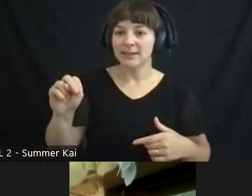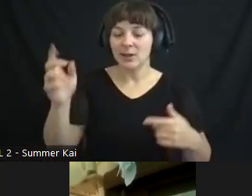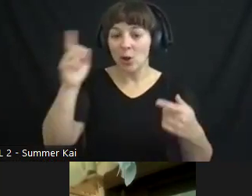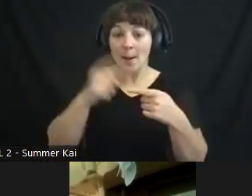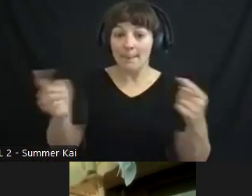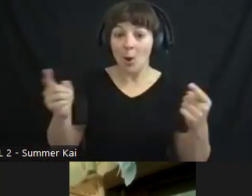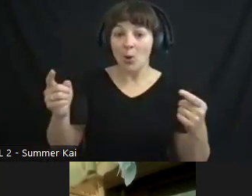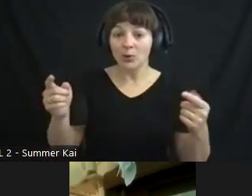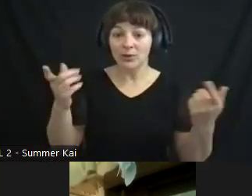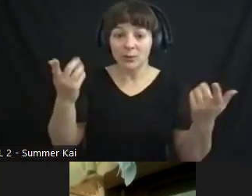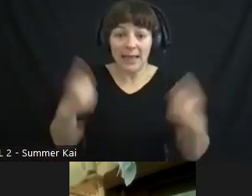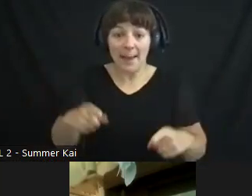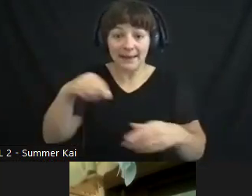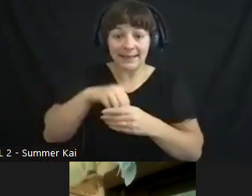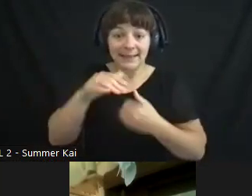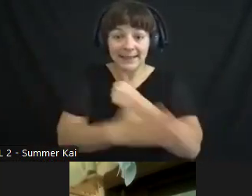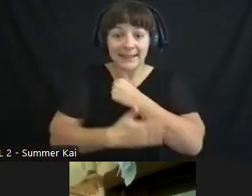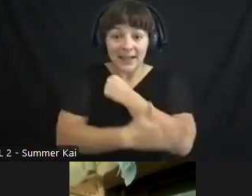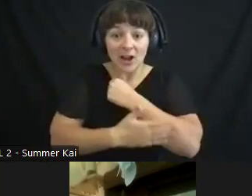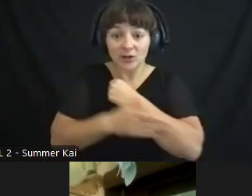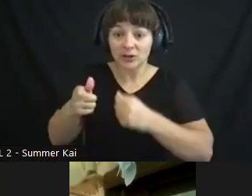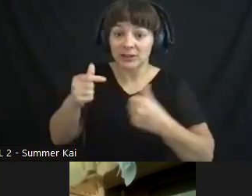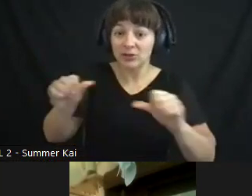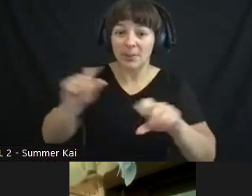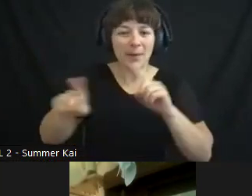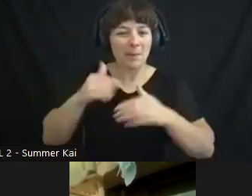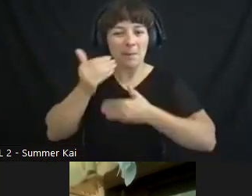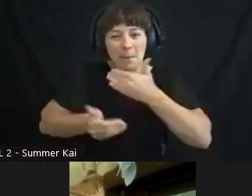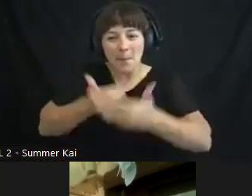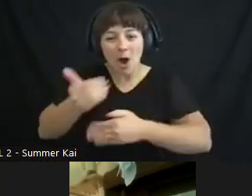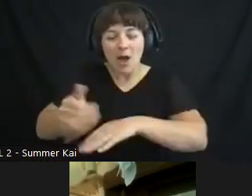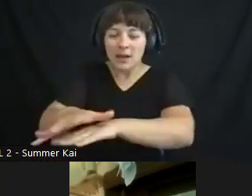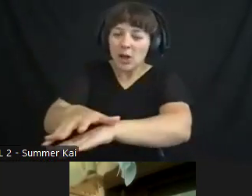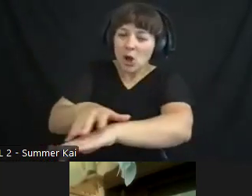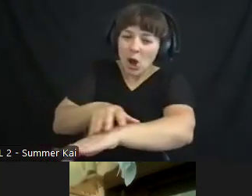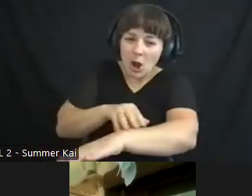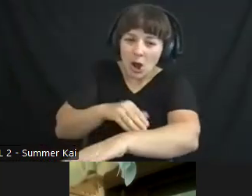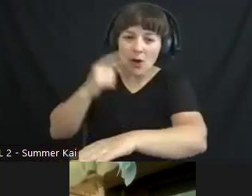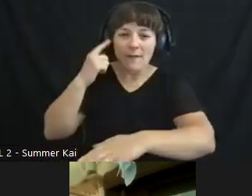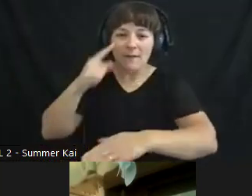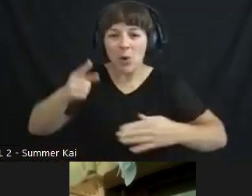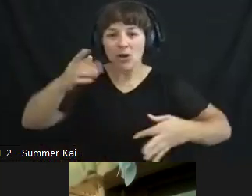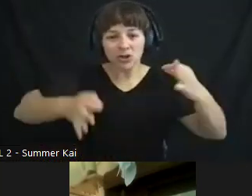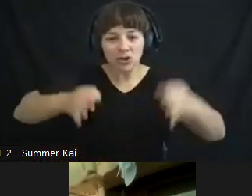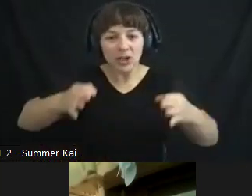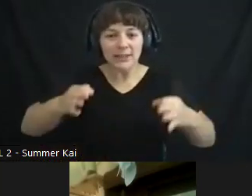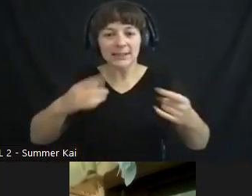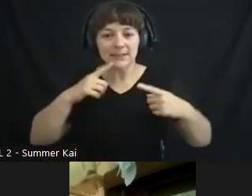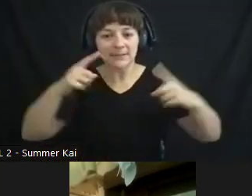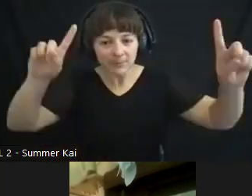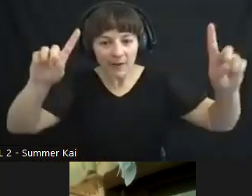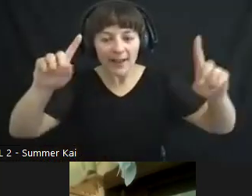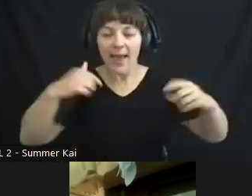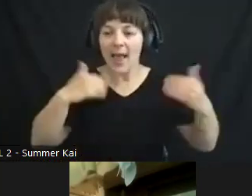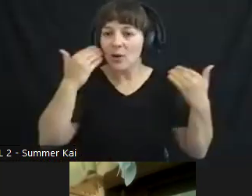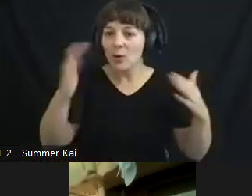our country. But it seems like it's too slow process to make the justices. And I don't know what will lead